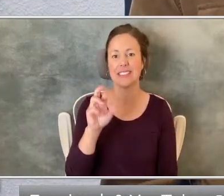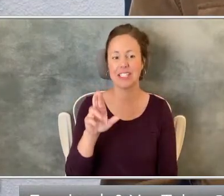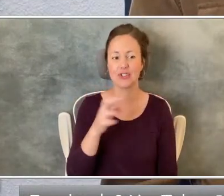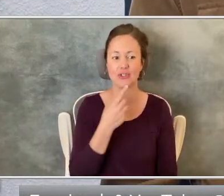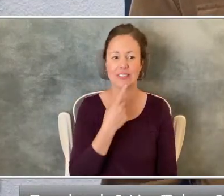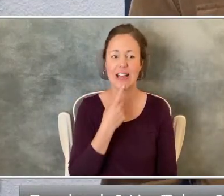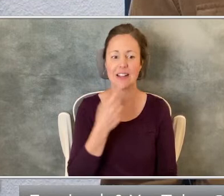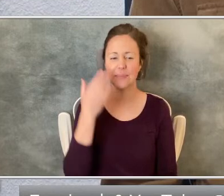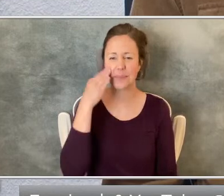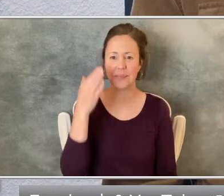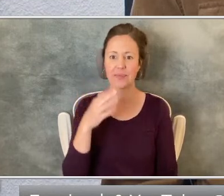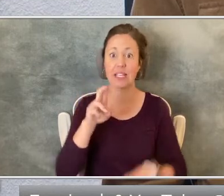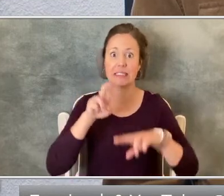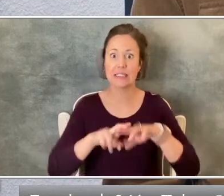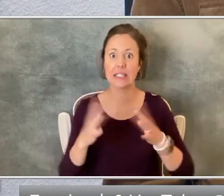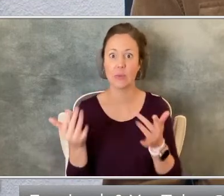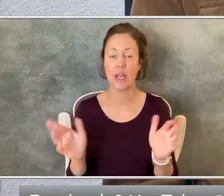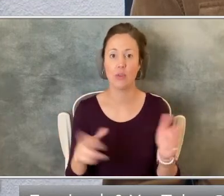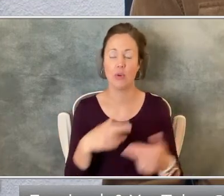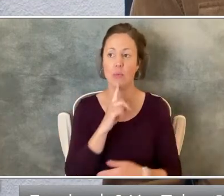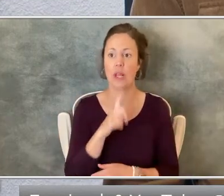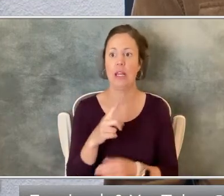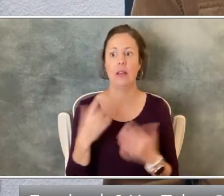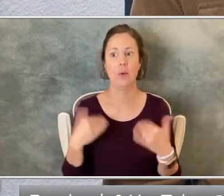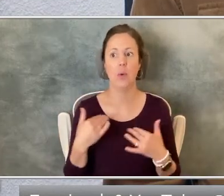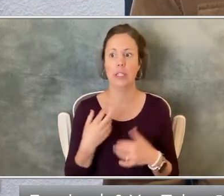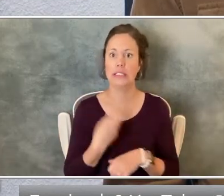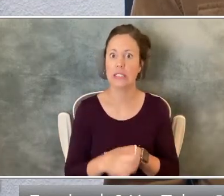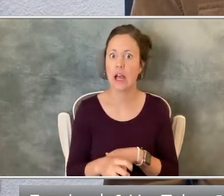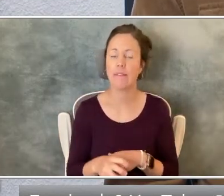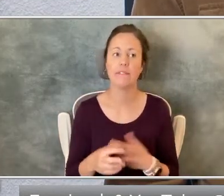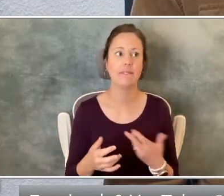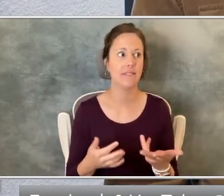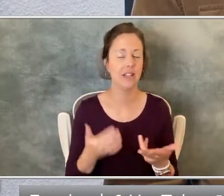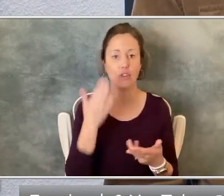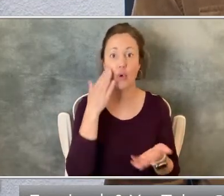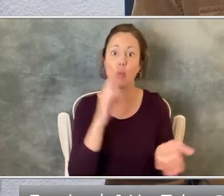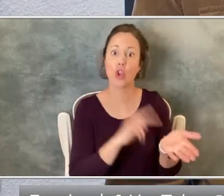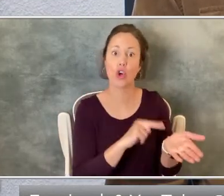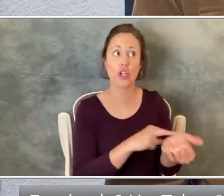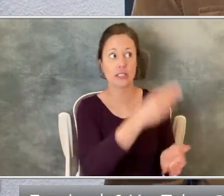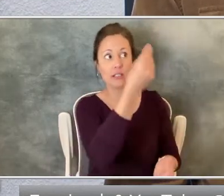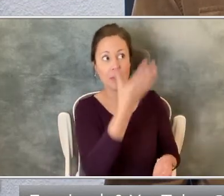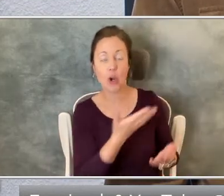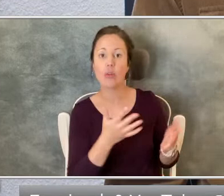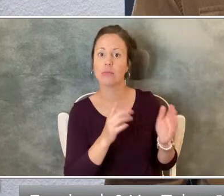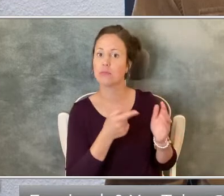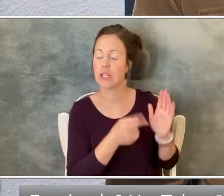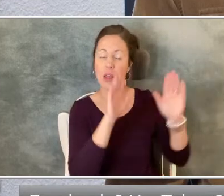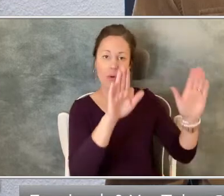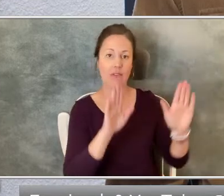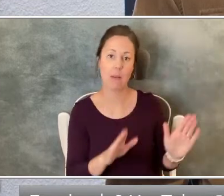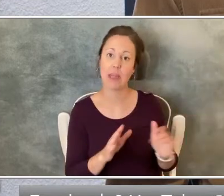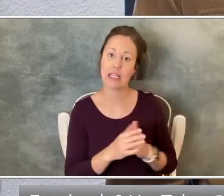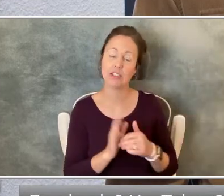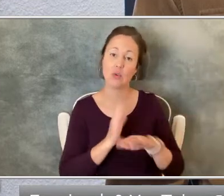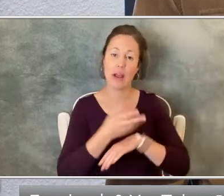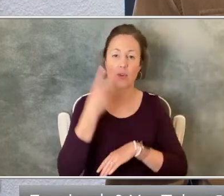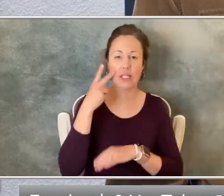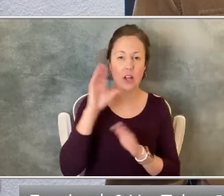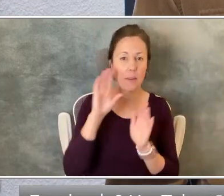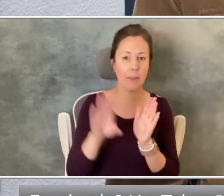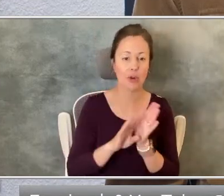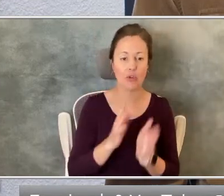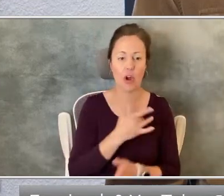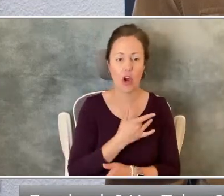was very intense during the day. The liaison nurses were fabulous. So after I got to see a photo of the heart, the other